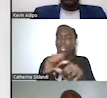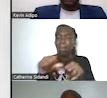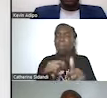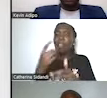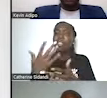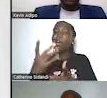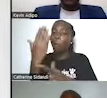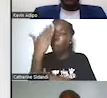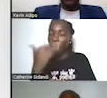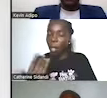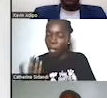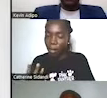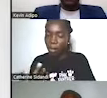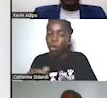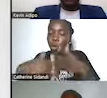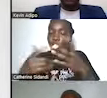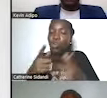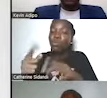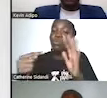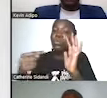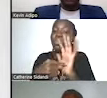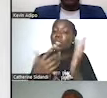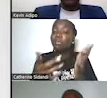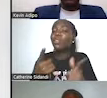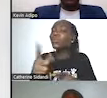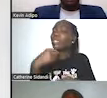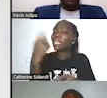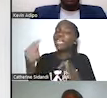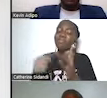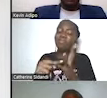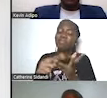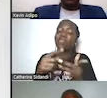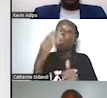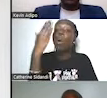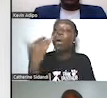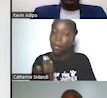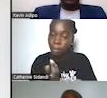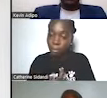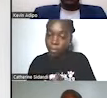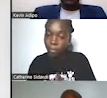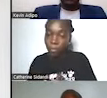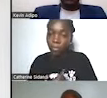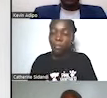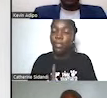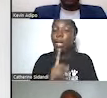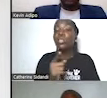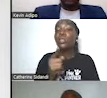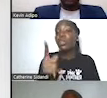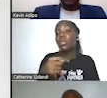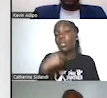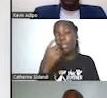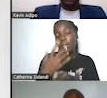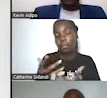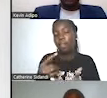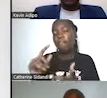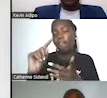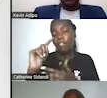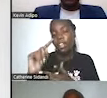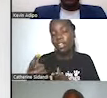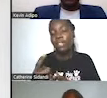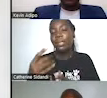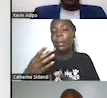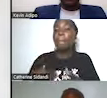or when I'm going to shop? Why would I give this detail? So basically, Jara rang into my mind first that what I'm going to